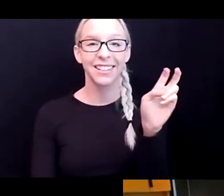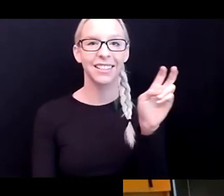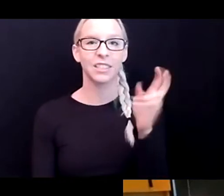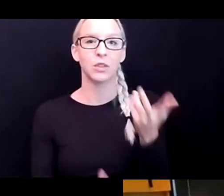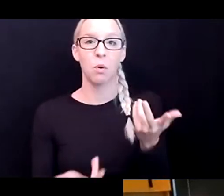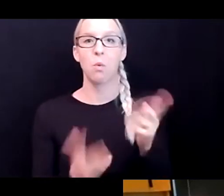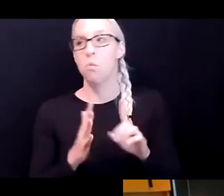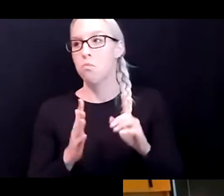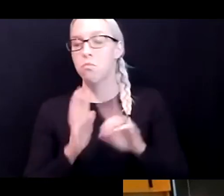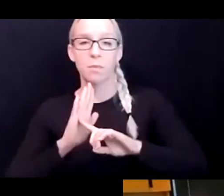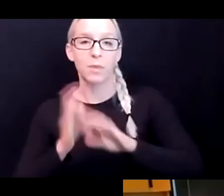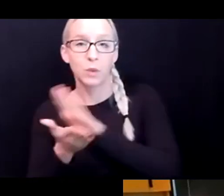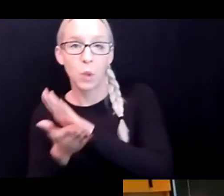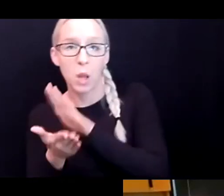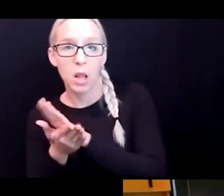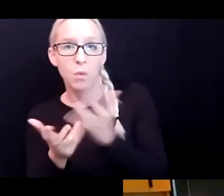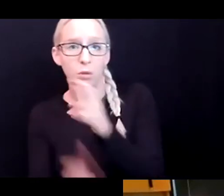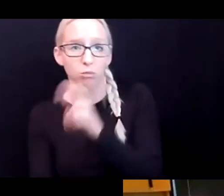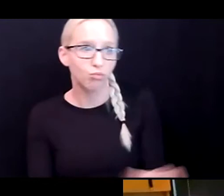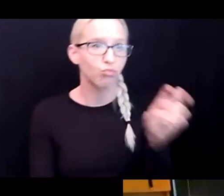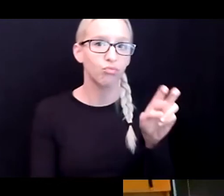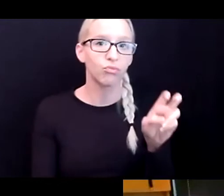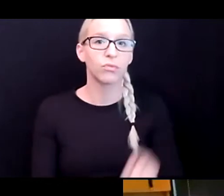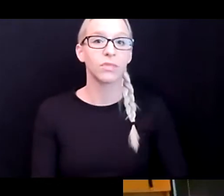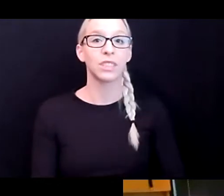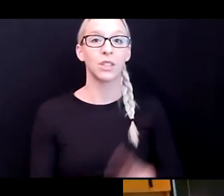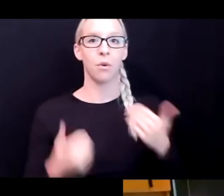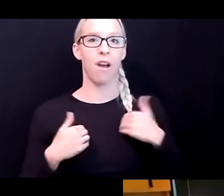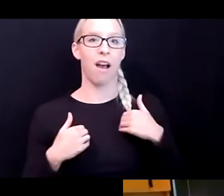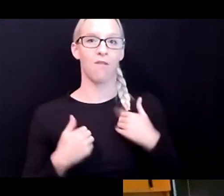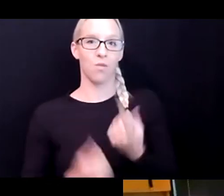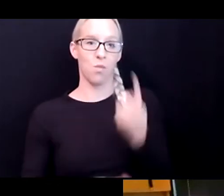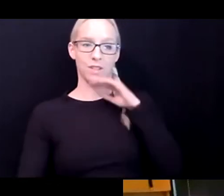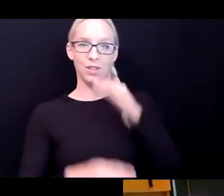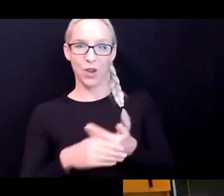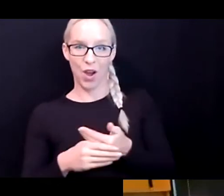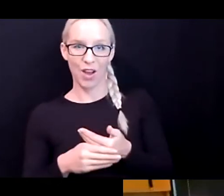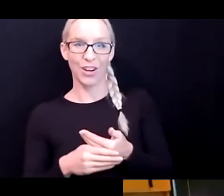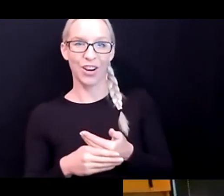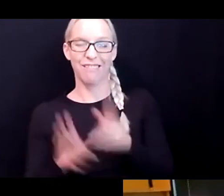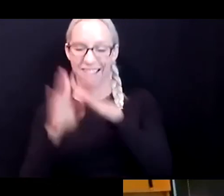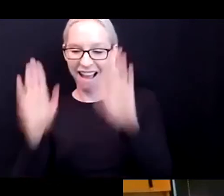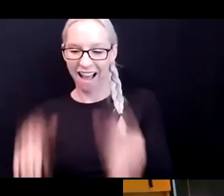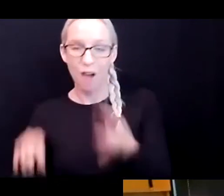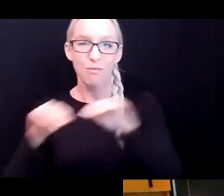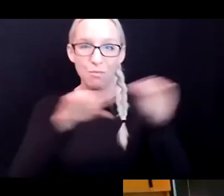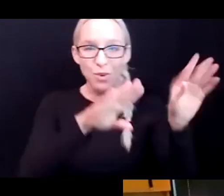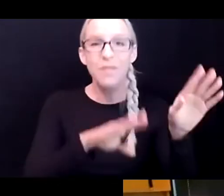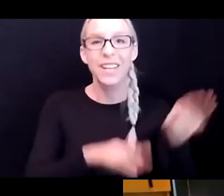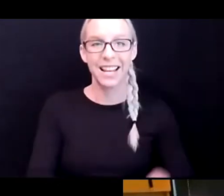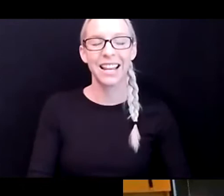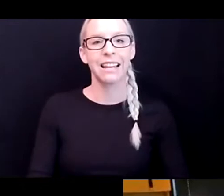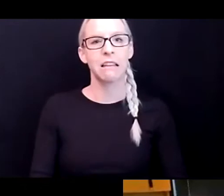school. We were chatting before, Katherine's in that stage. You got one daughter leaving the house, hopefully, but that's going to